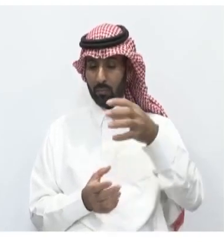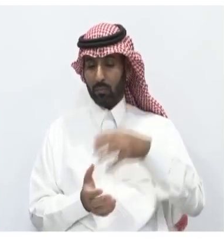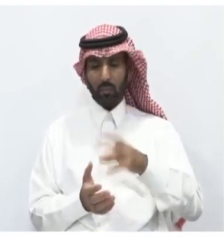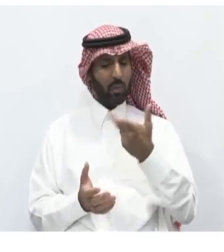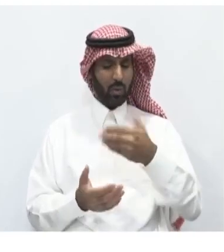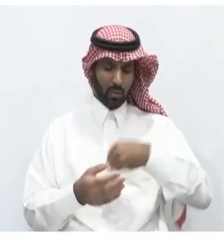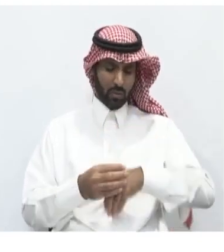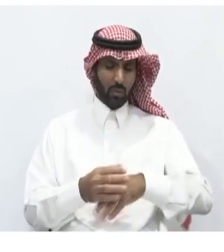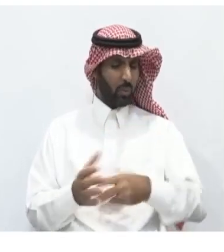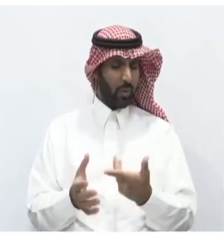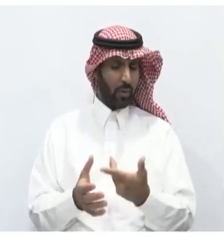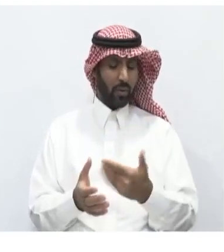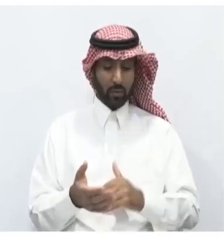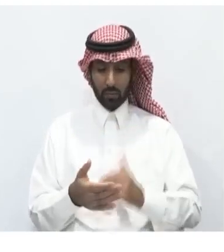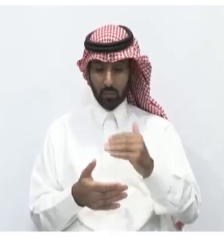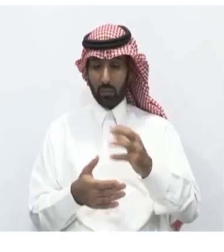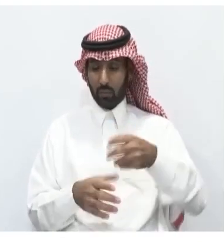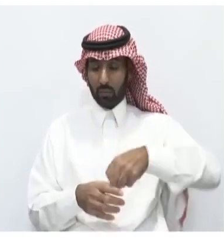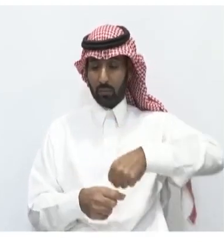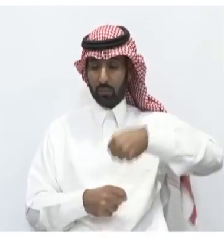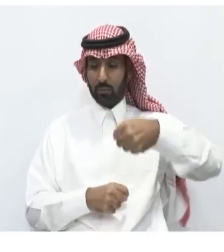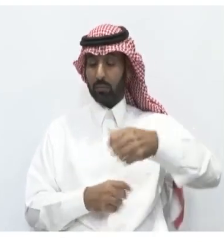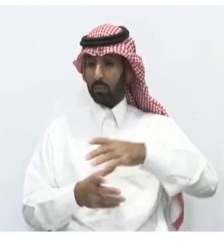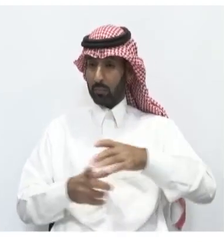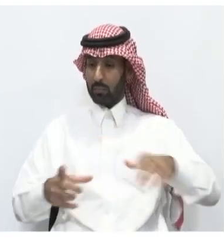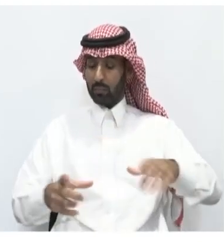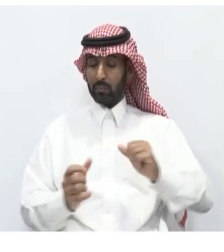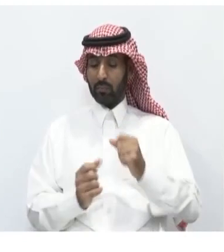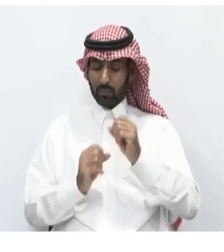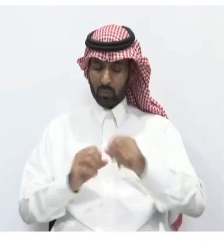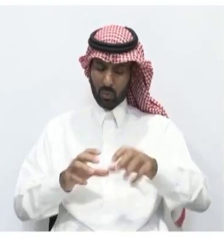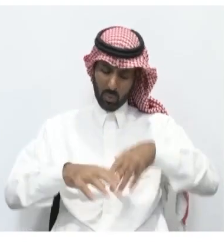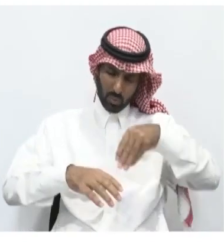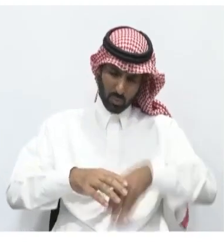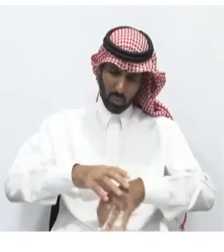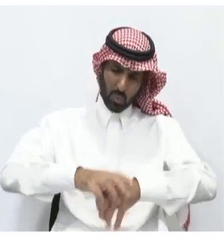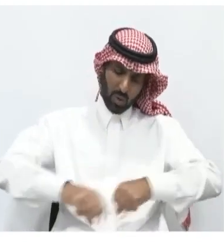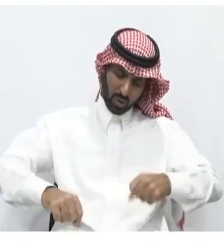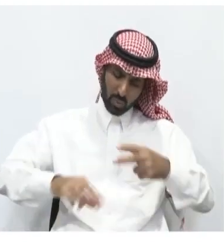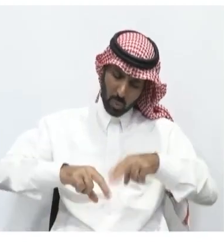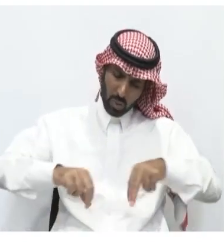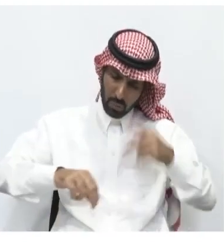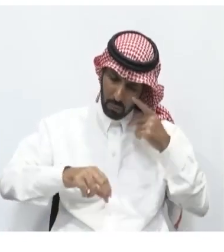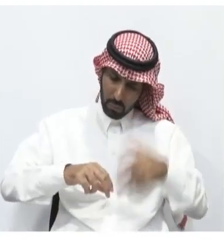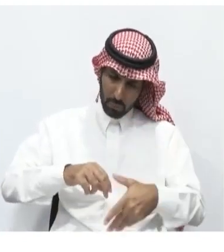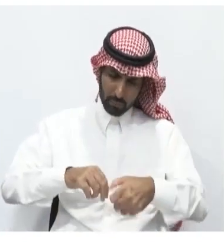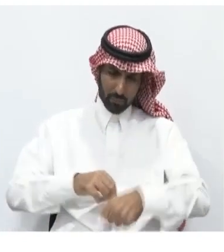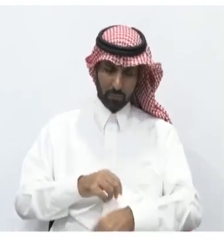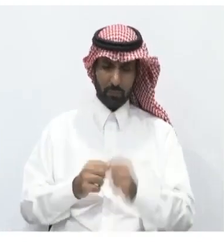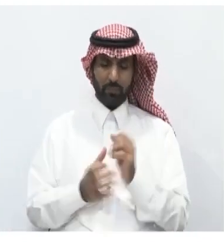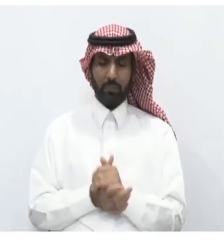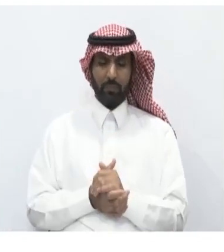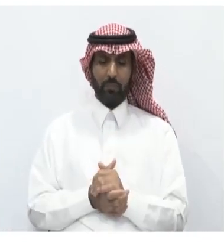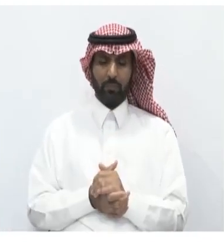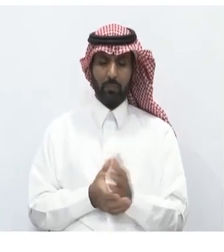you should pack each item. Nothing is quite so frustrating as having to dig through your backpack to retrieve an item that is buried at the very